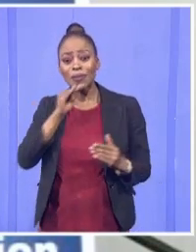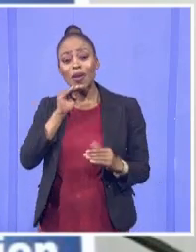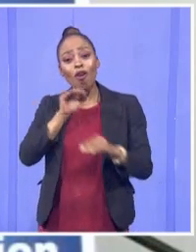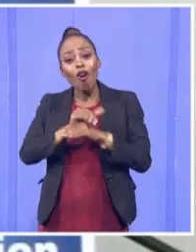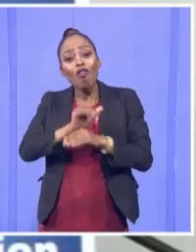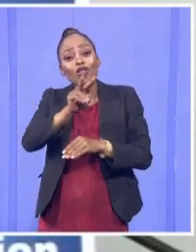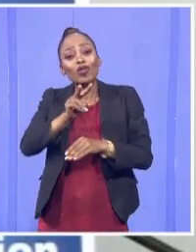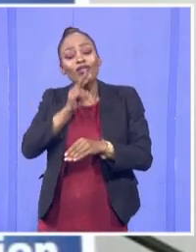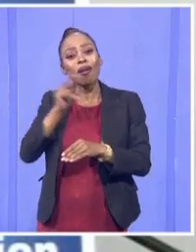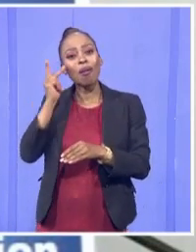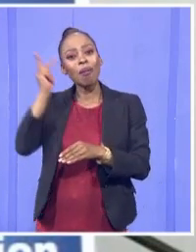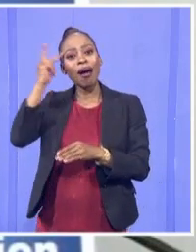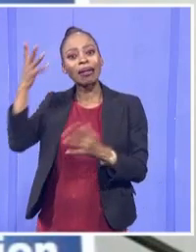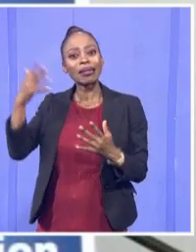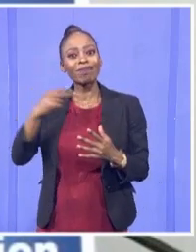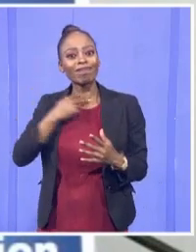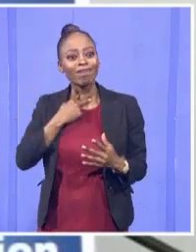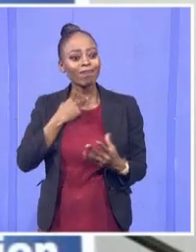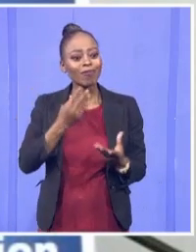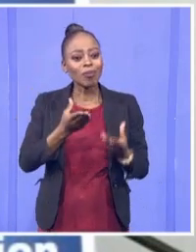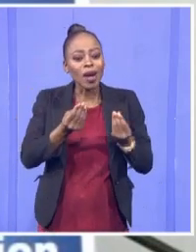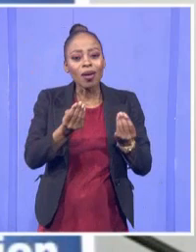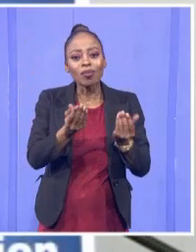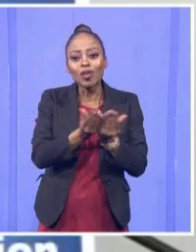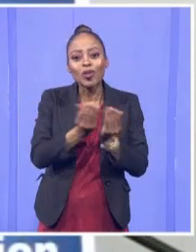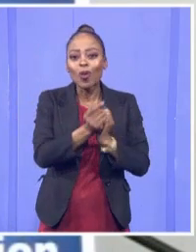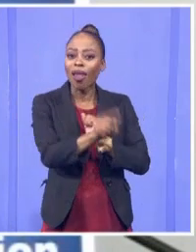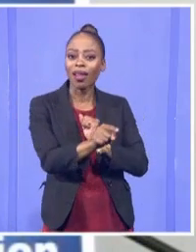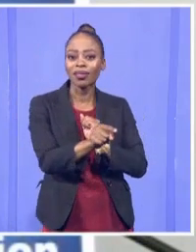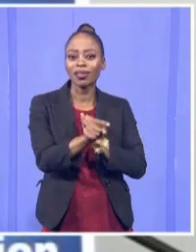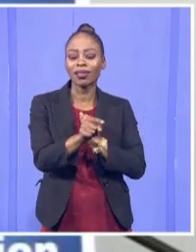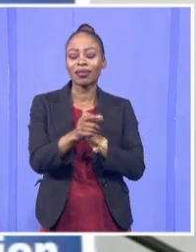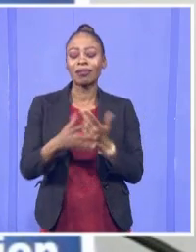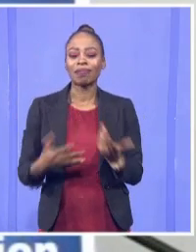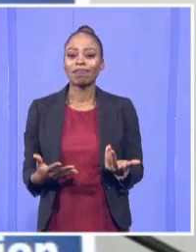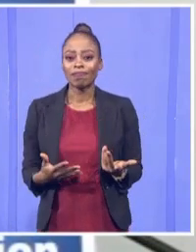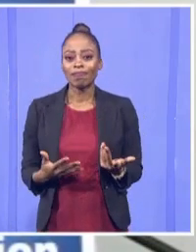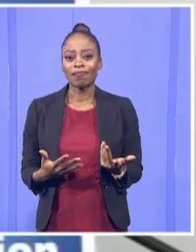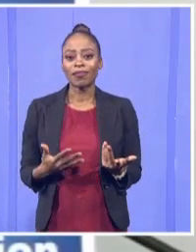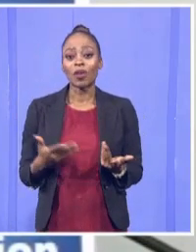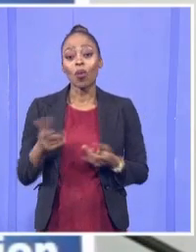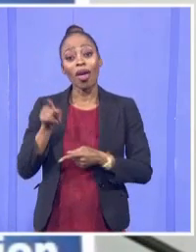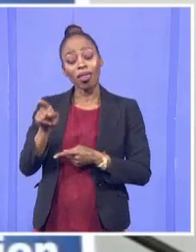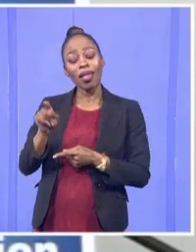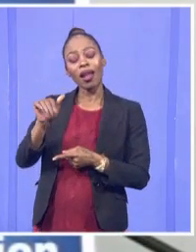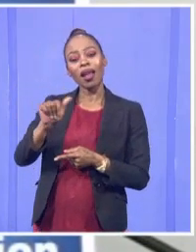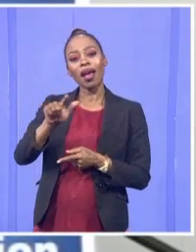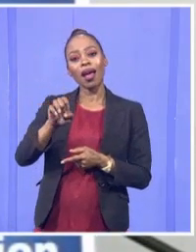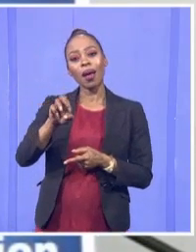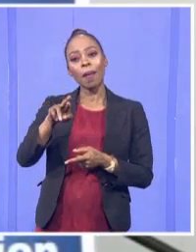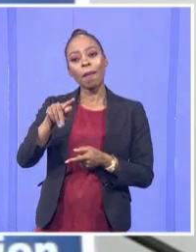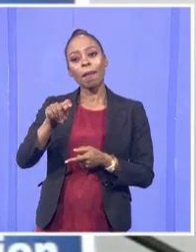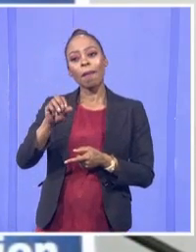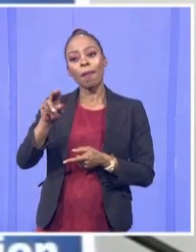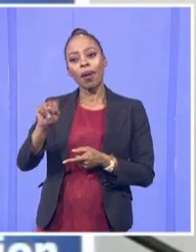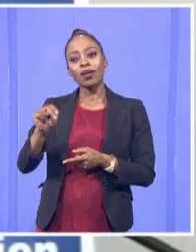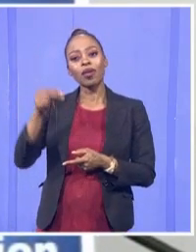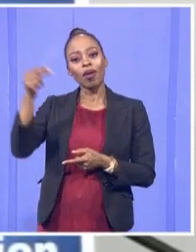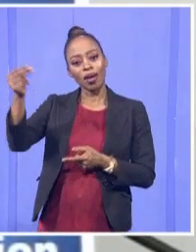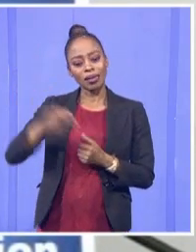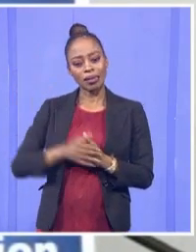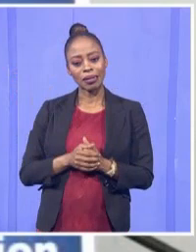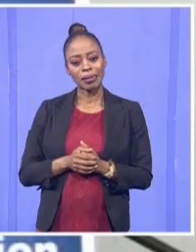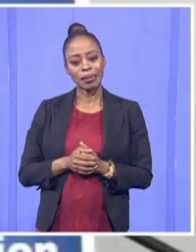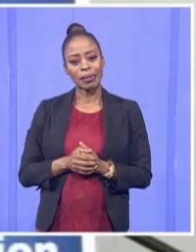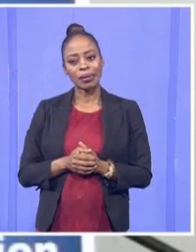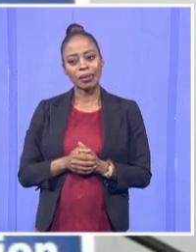2,000 parents, their children are not going to be accepted in Alberton High. That area as